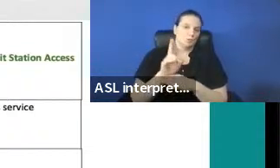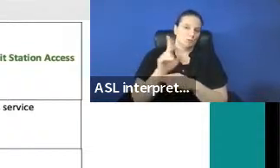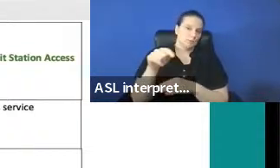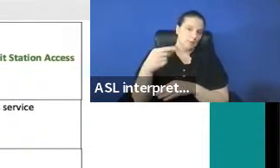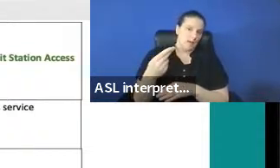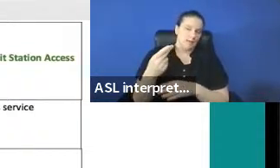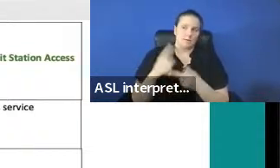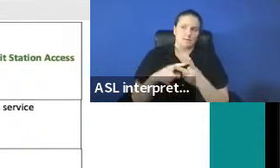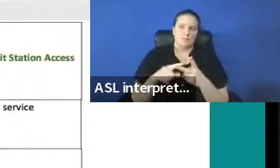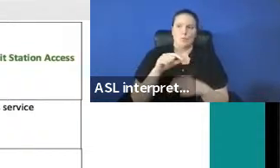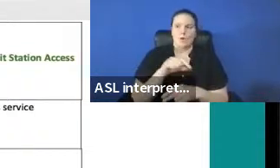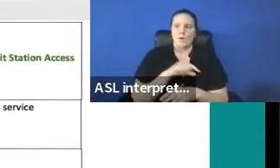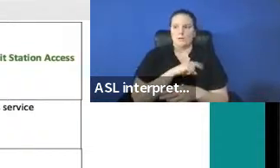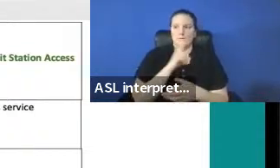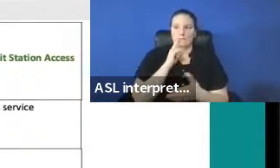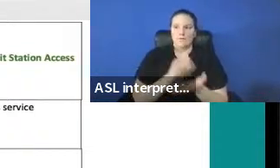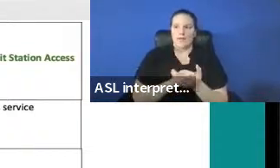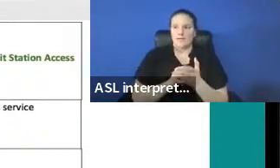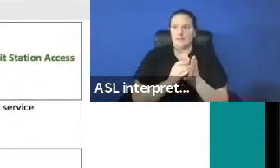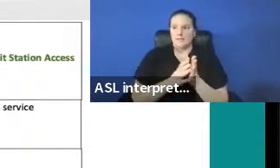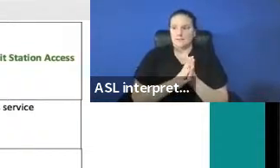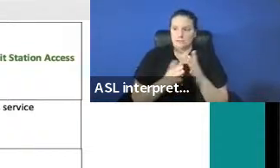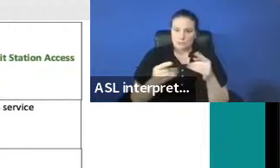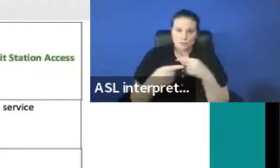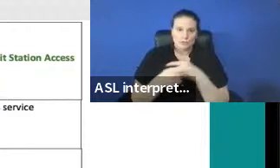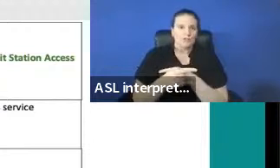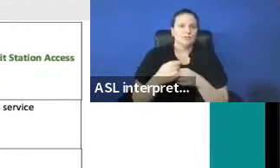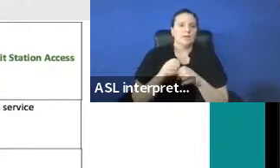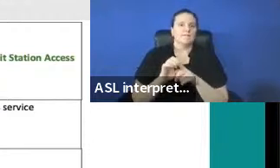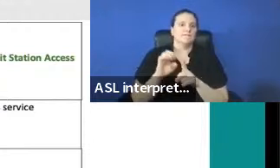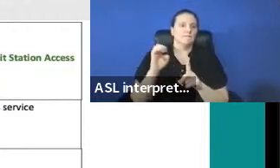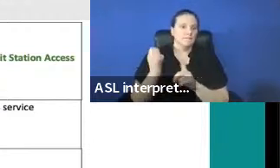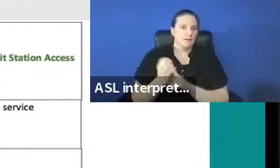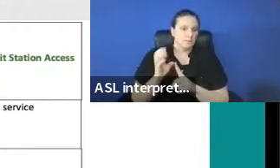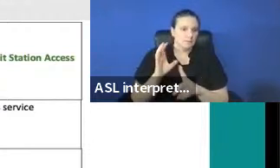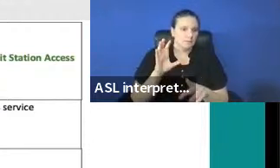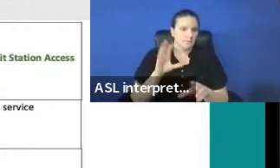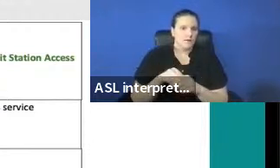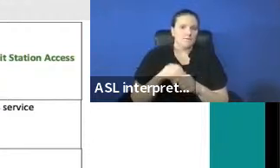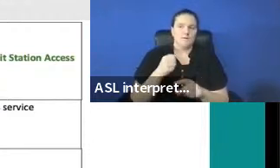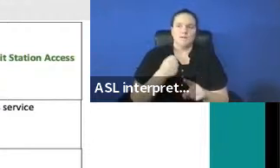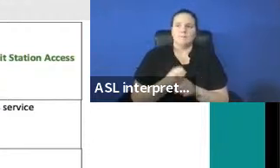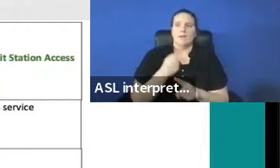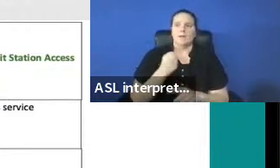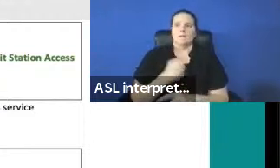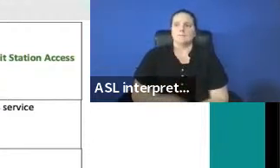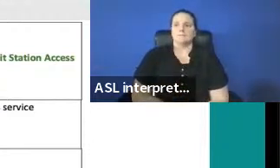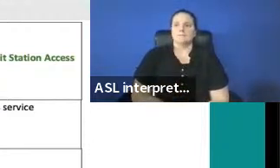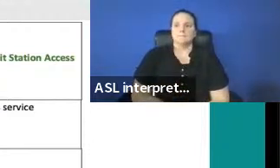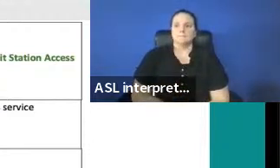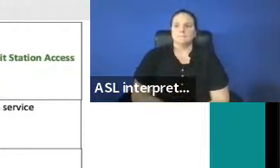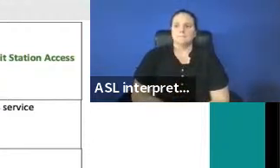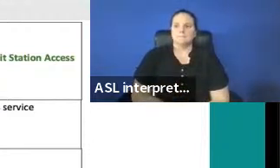path? Going through the interchange, we're looking at environmental impacts,